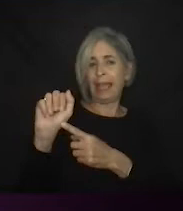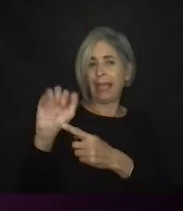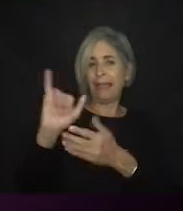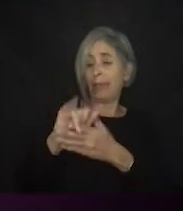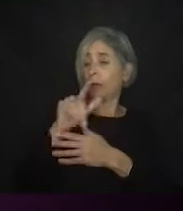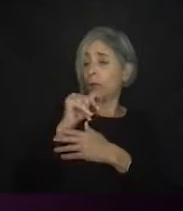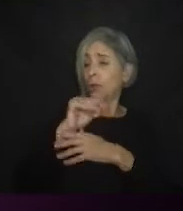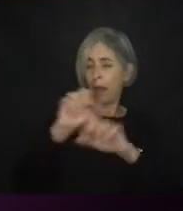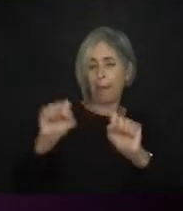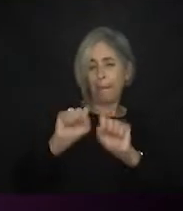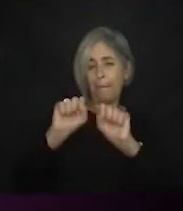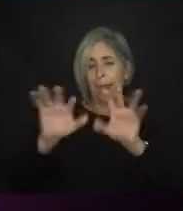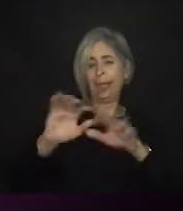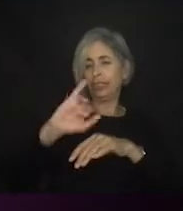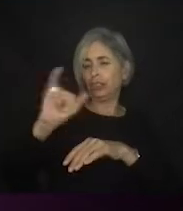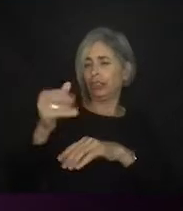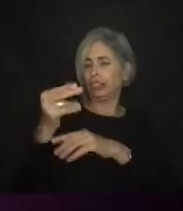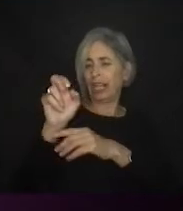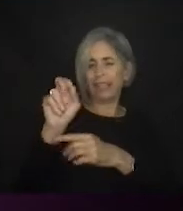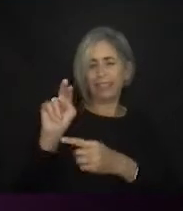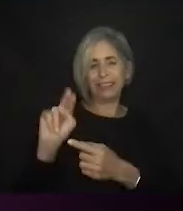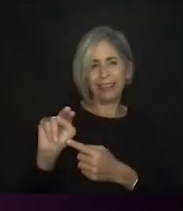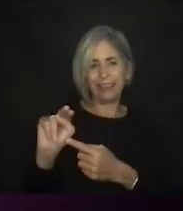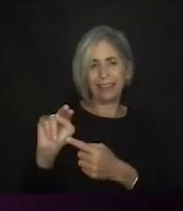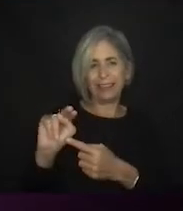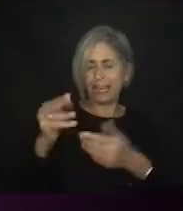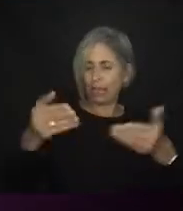was Magic Johnson. He introduced a